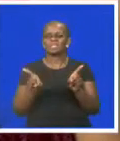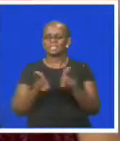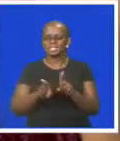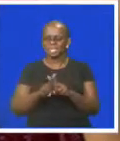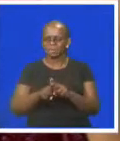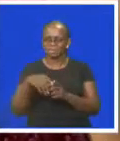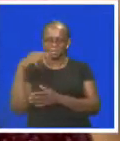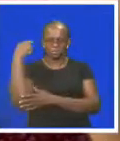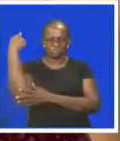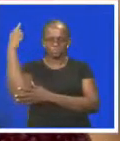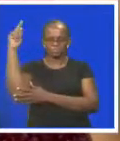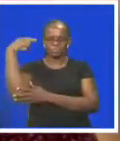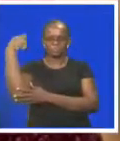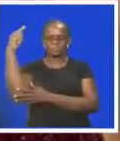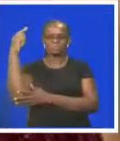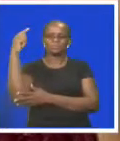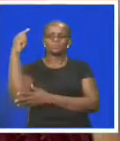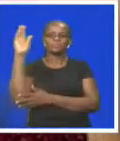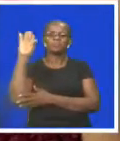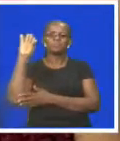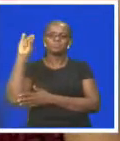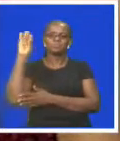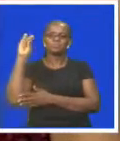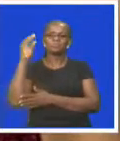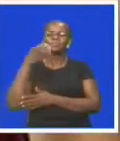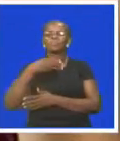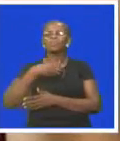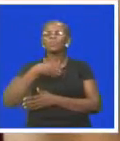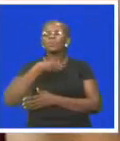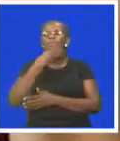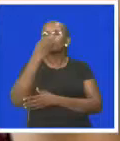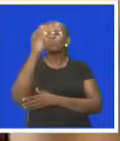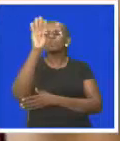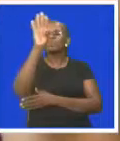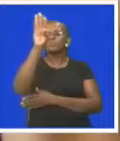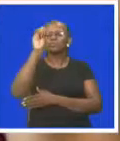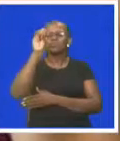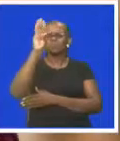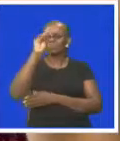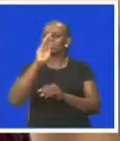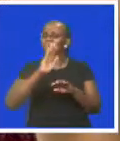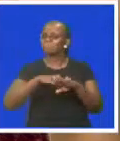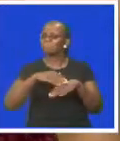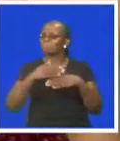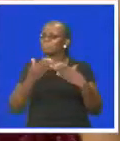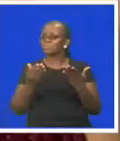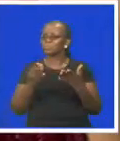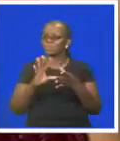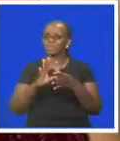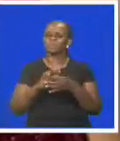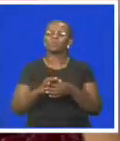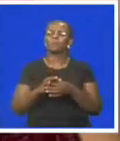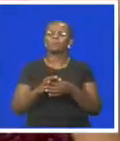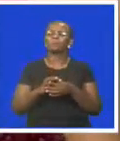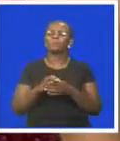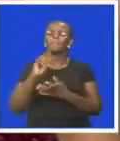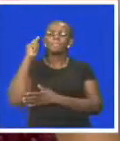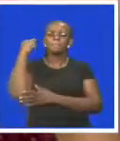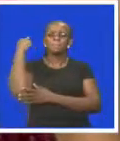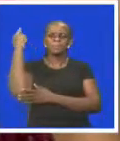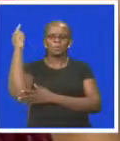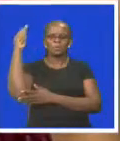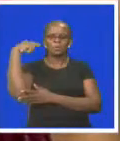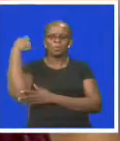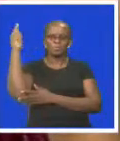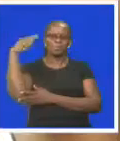wild animal. How about the giraffes? Do we have giraffes at home? No, we also don't keep giraffes at home.